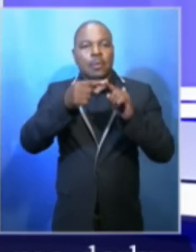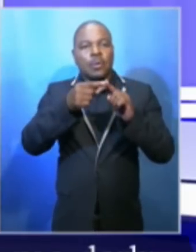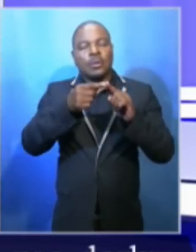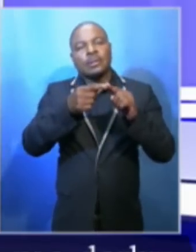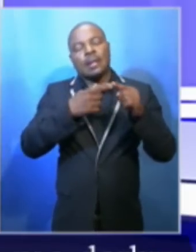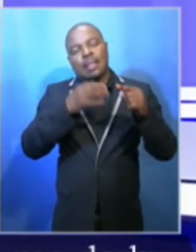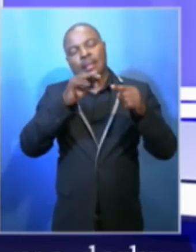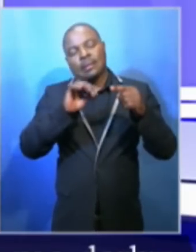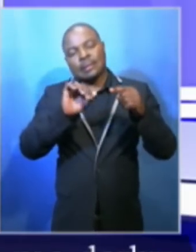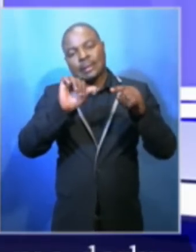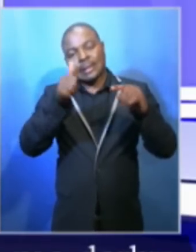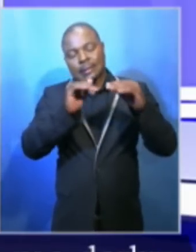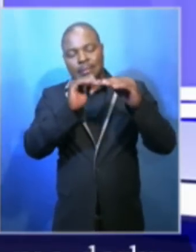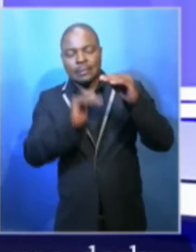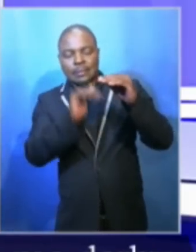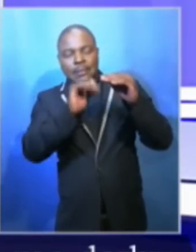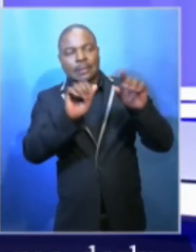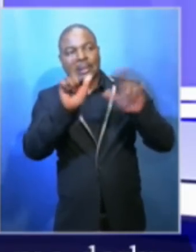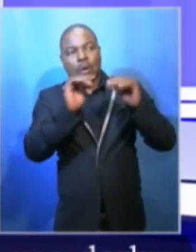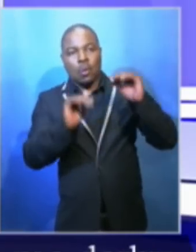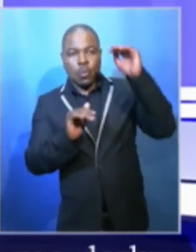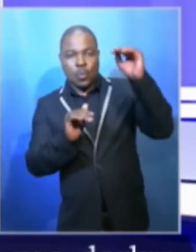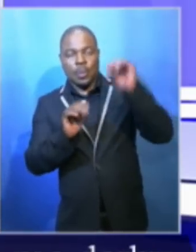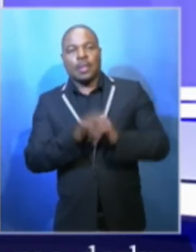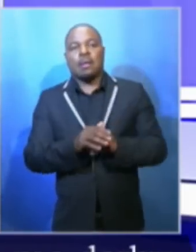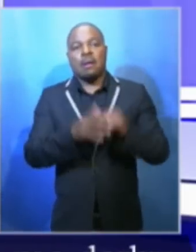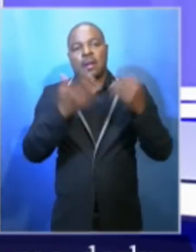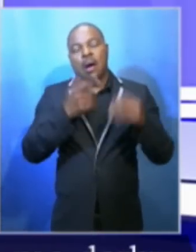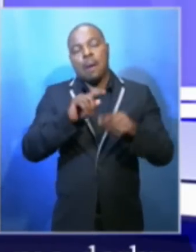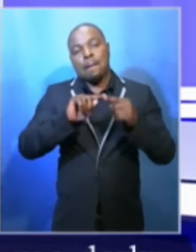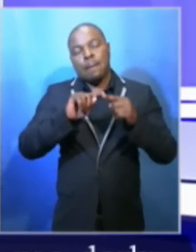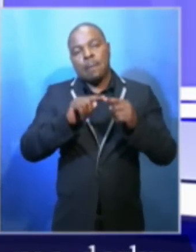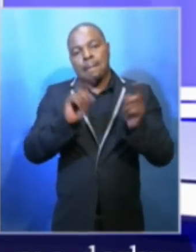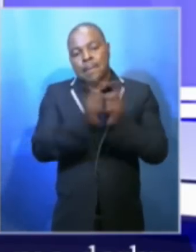Mamelodi Sundowns mme ba saletswe ke motshameko.